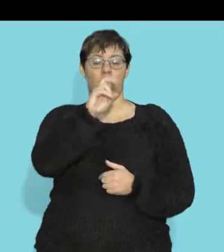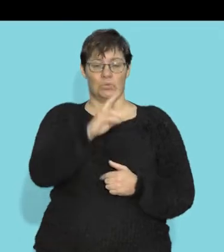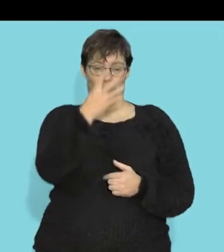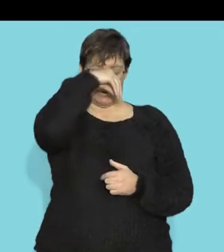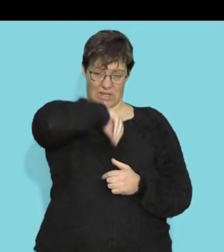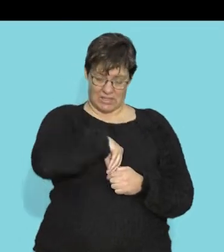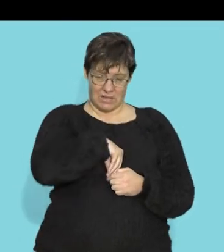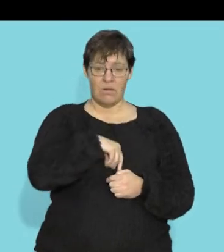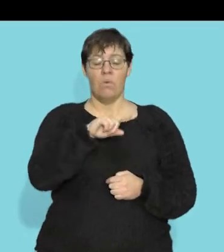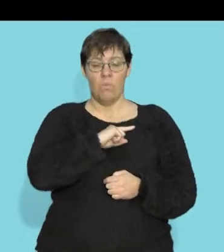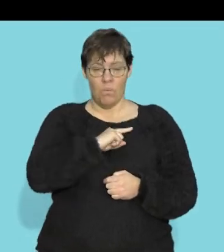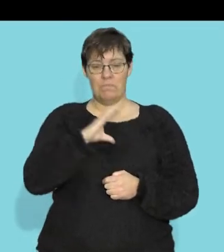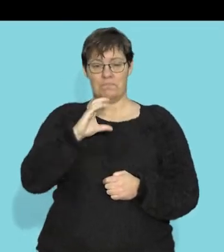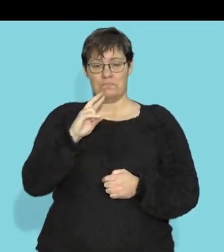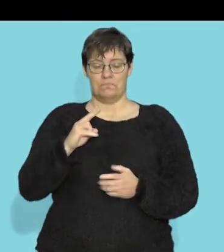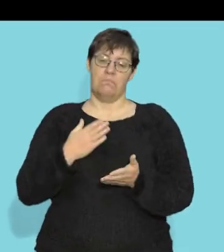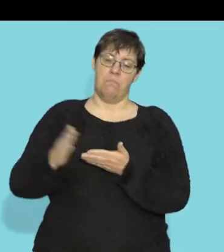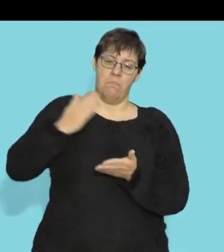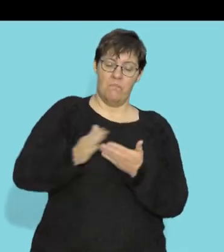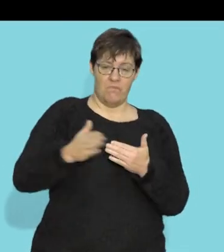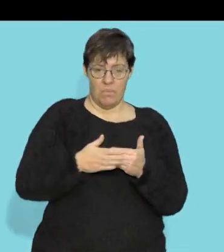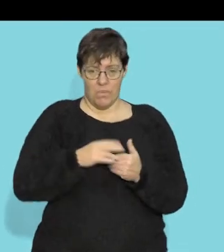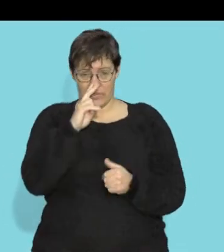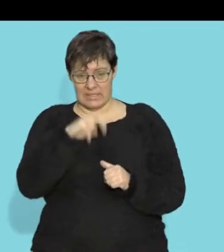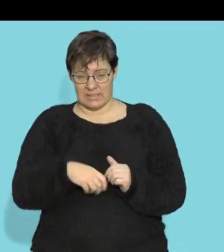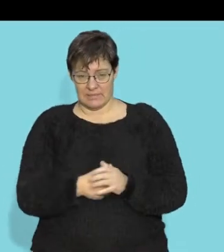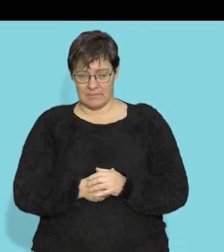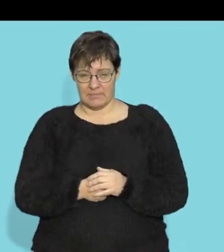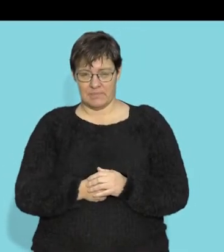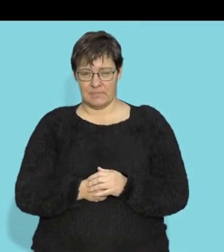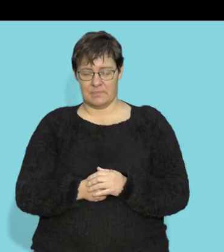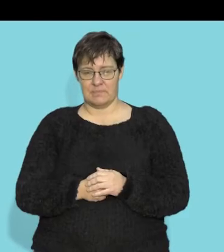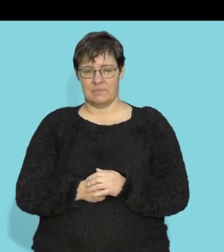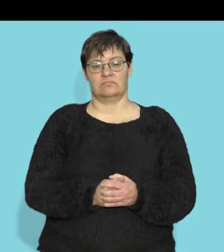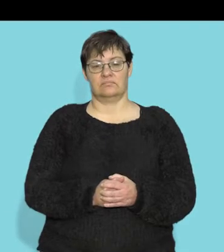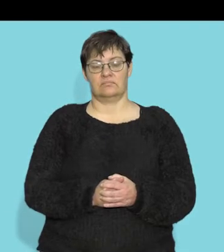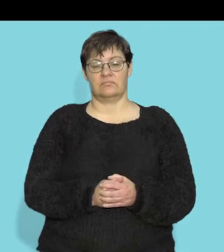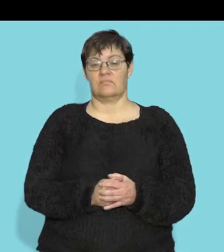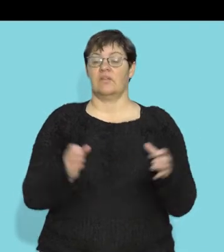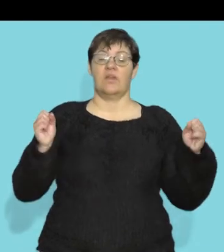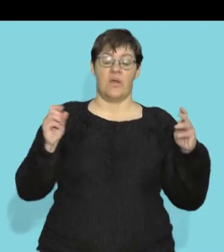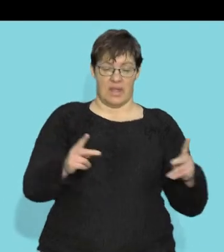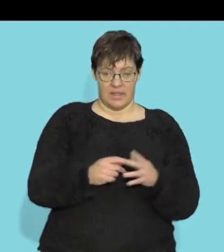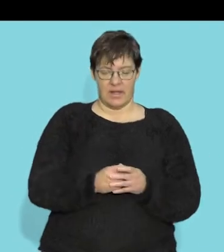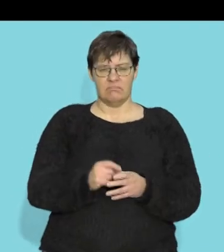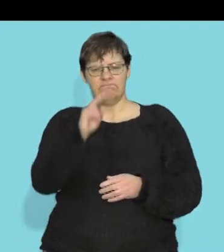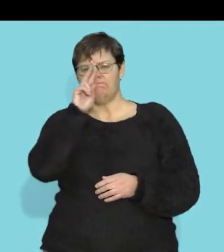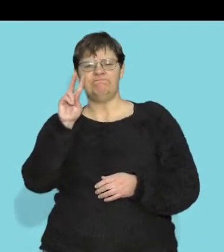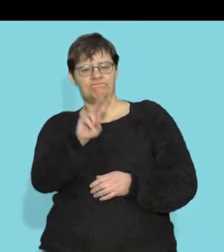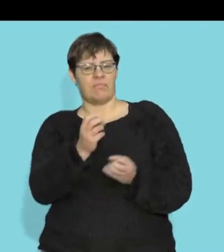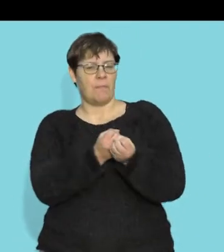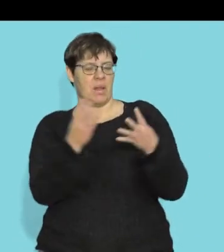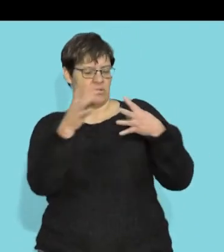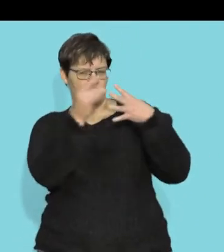more oxygen in because I need to get more carbon dioxide out. All right, guys, if we have a look at this